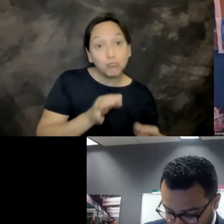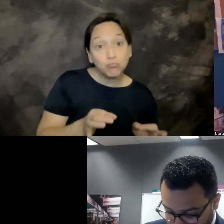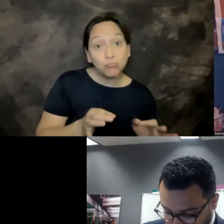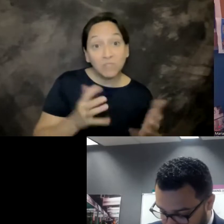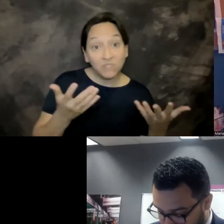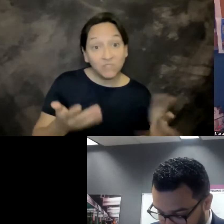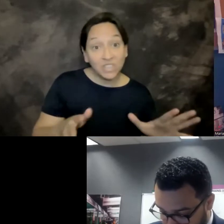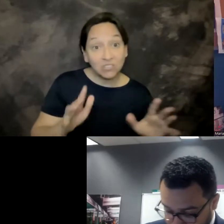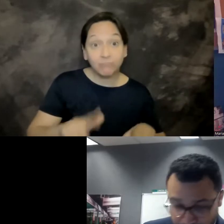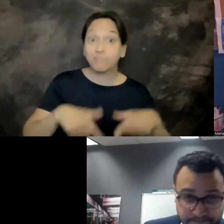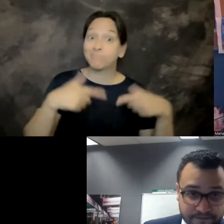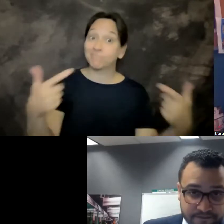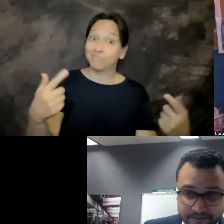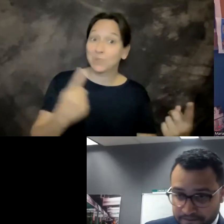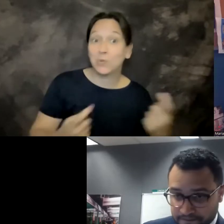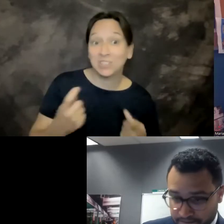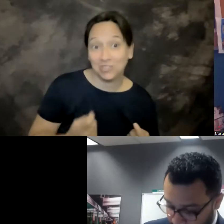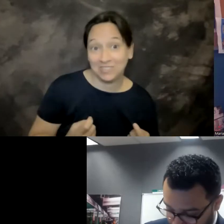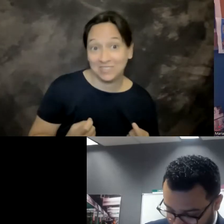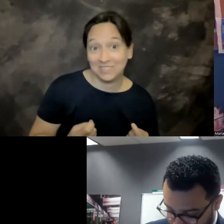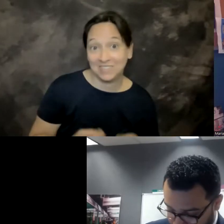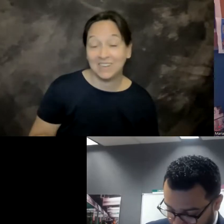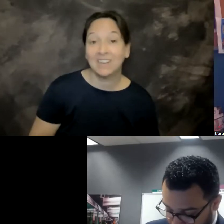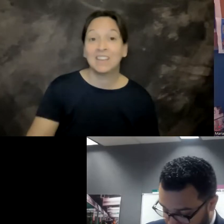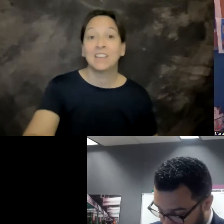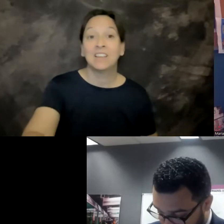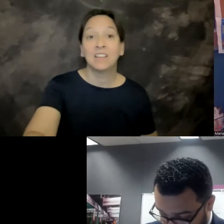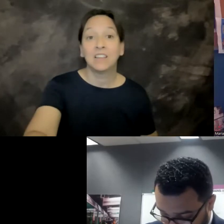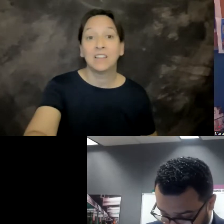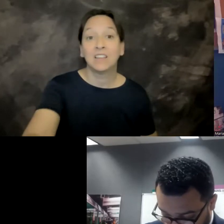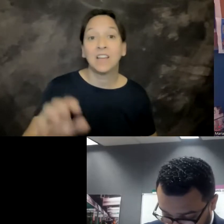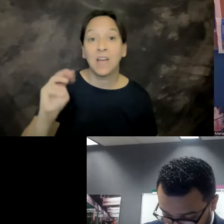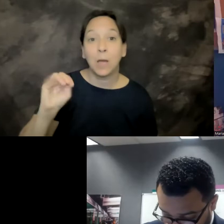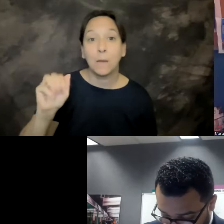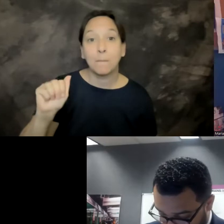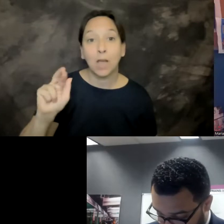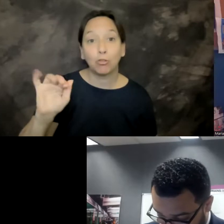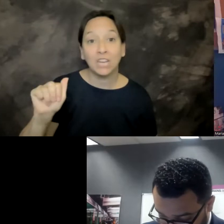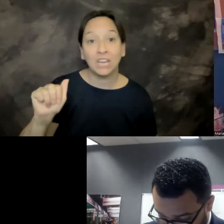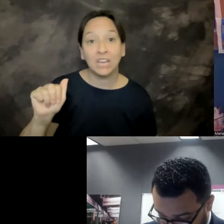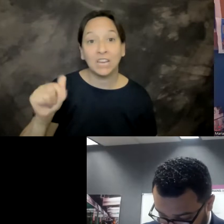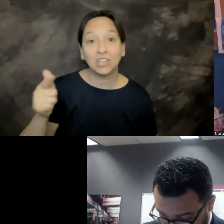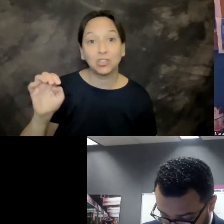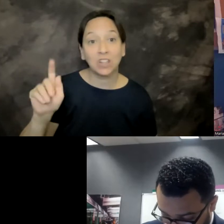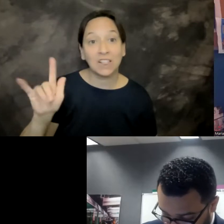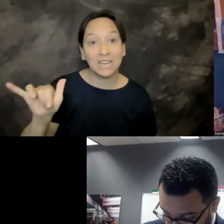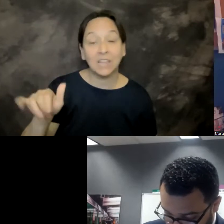Thank you, Angel. And folks, if you can keep adding your questions or comments in the chat, I should have said that at the beginning. I've been taking notes so that